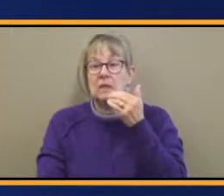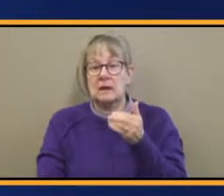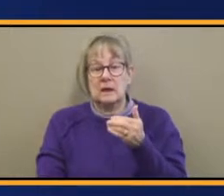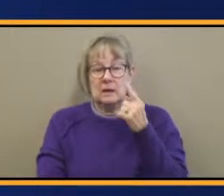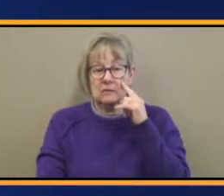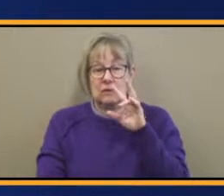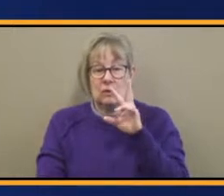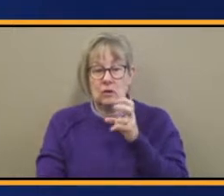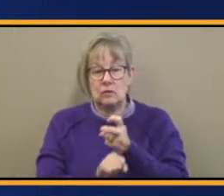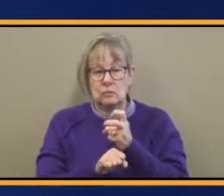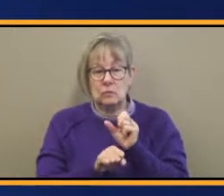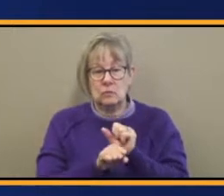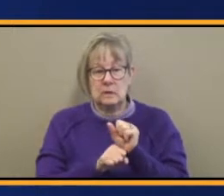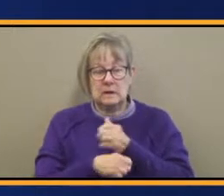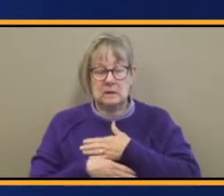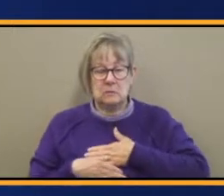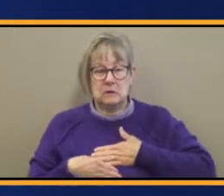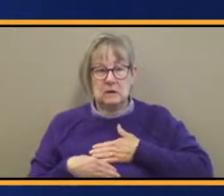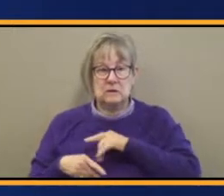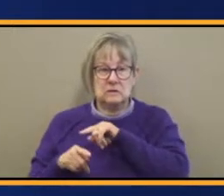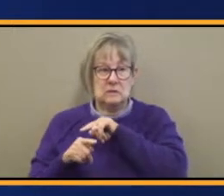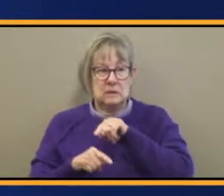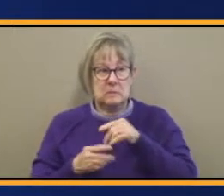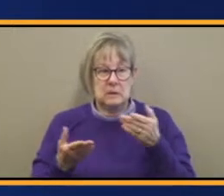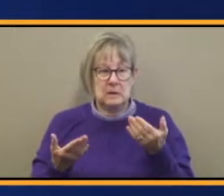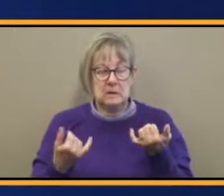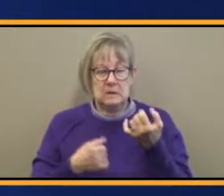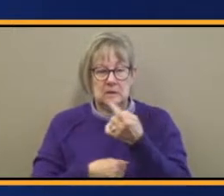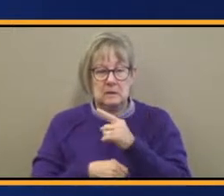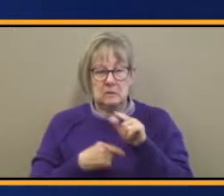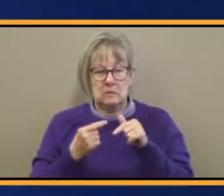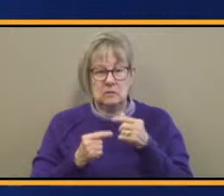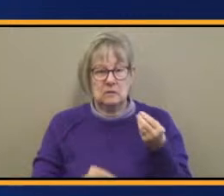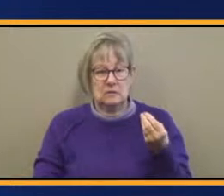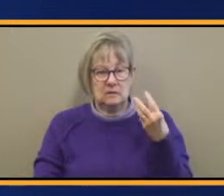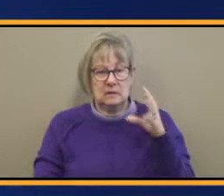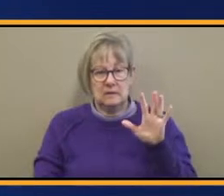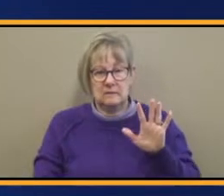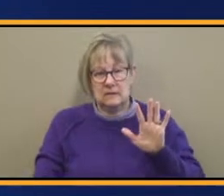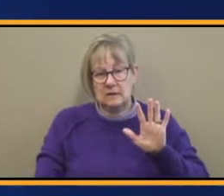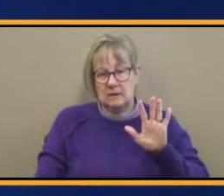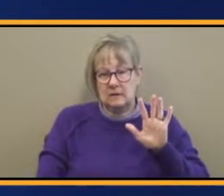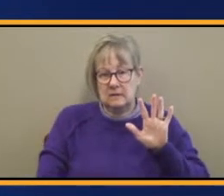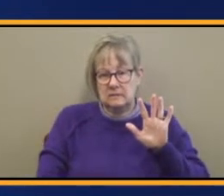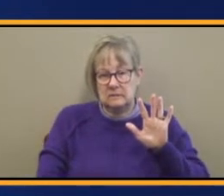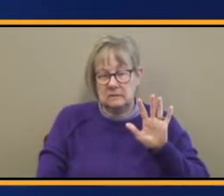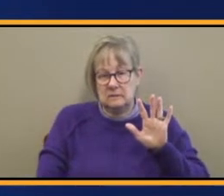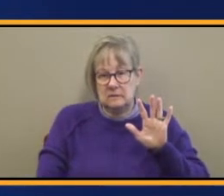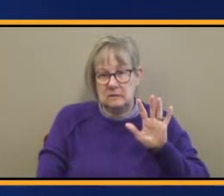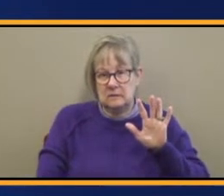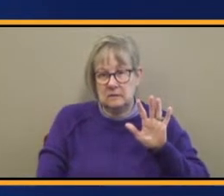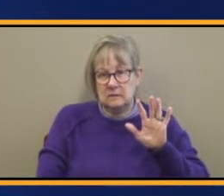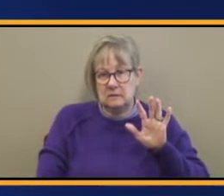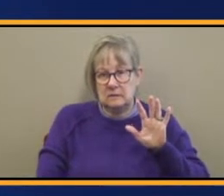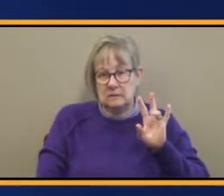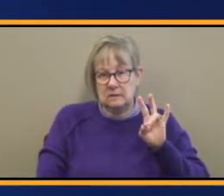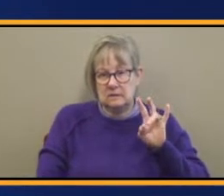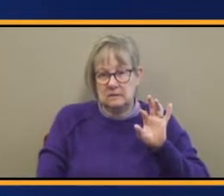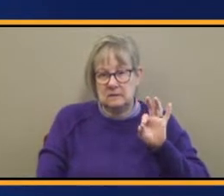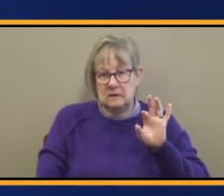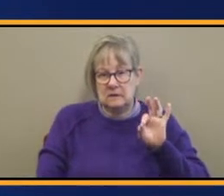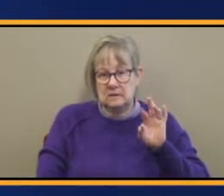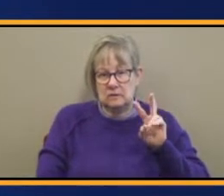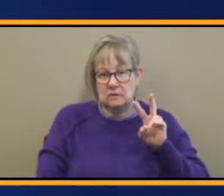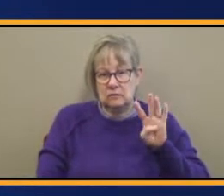hard work, and appreciate you being here today. I'm going to go to slide 5. Anyways, it does show 79924,